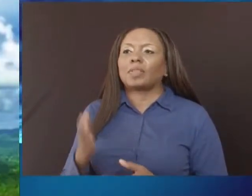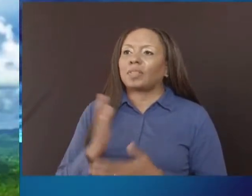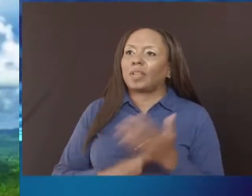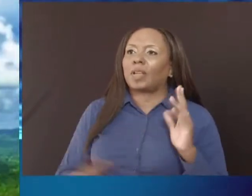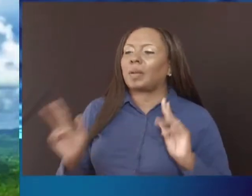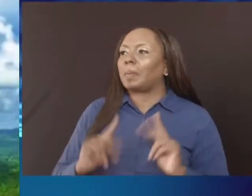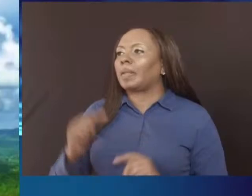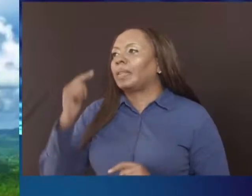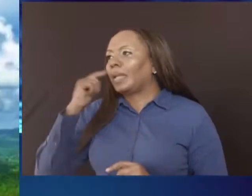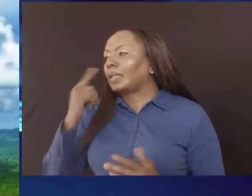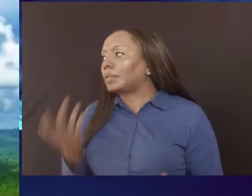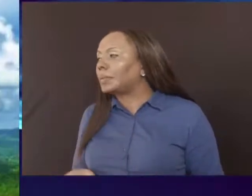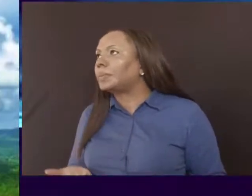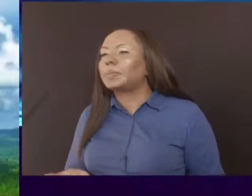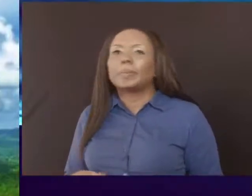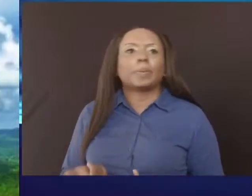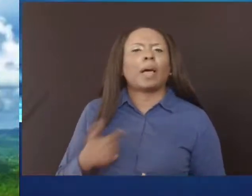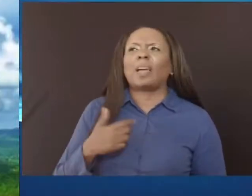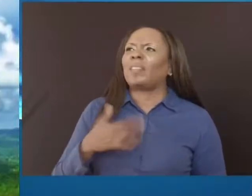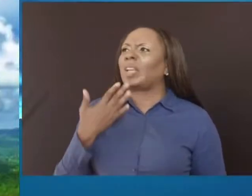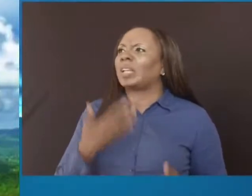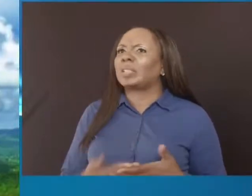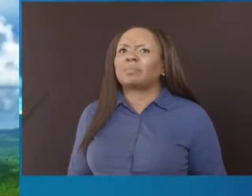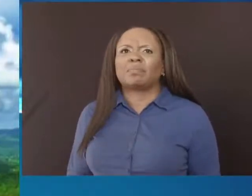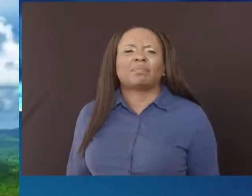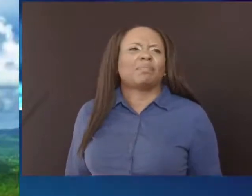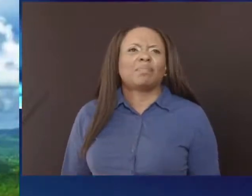well, I don't have any symptoms, there's no way